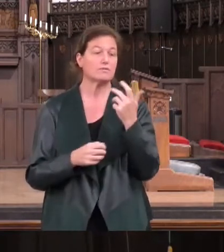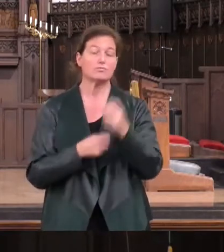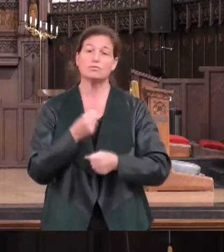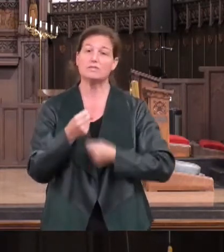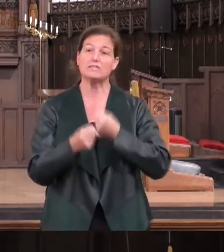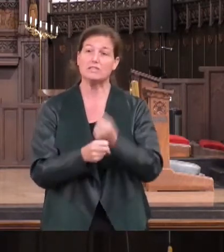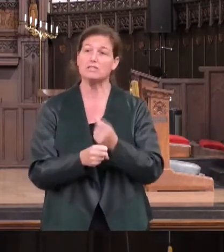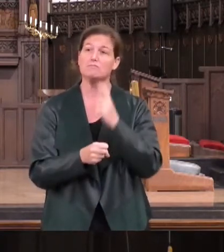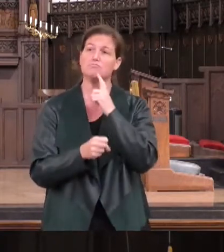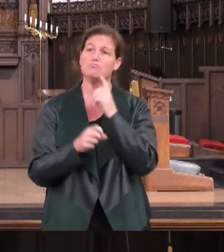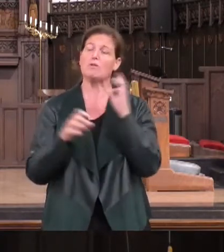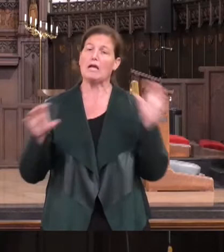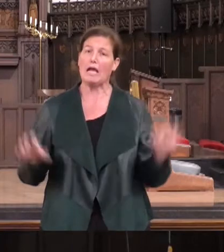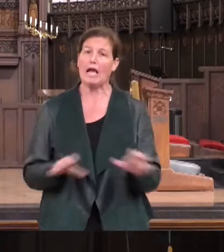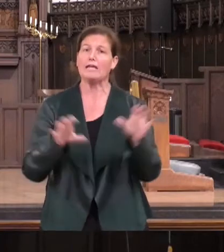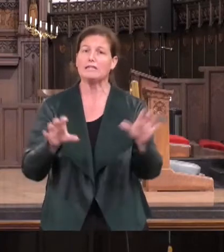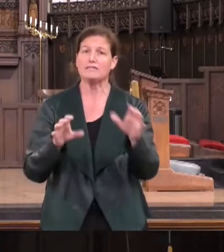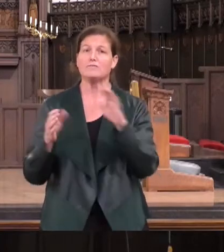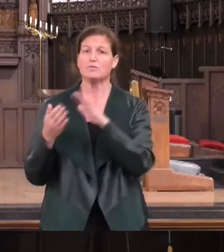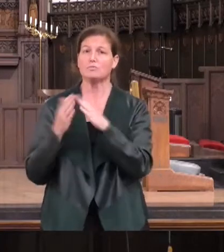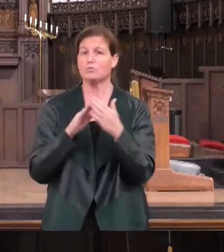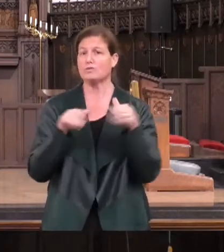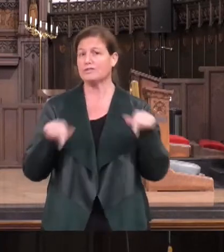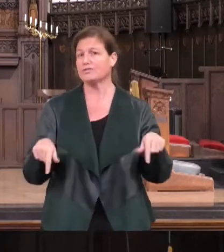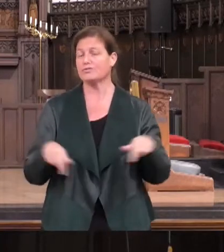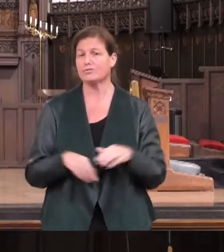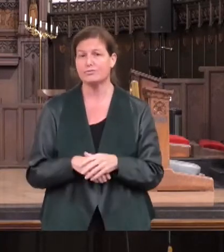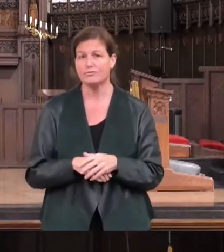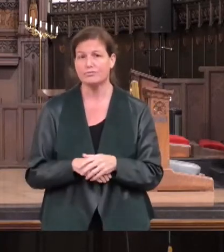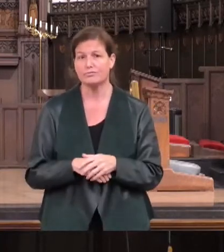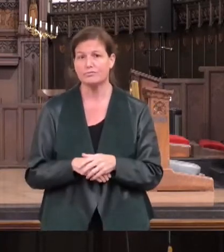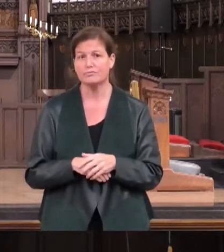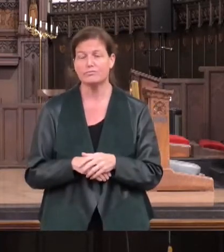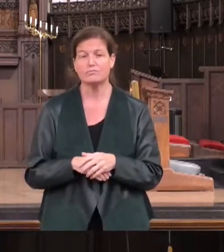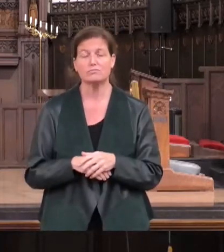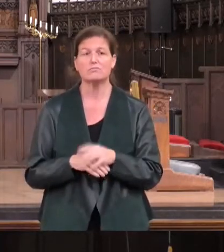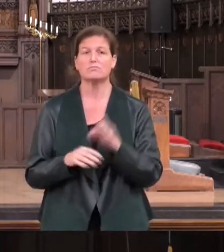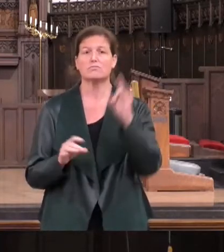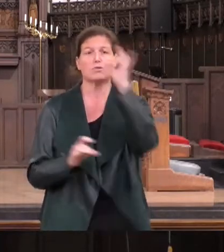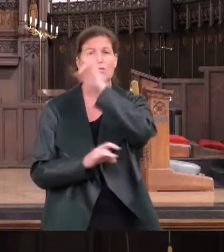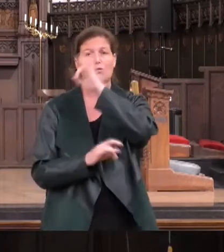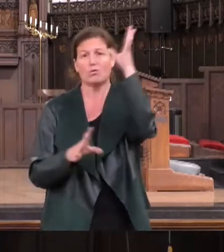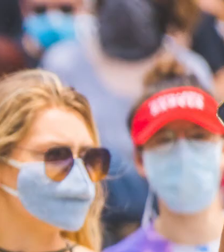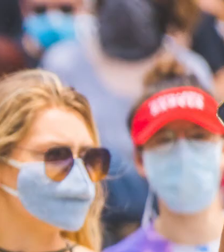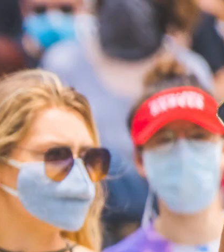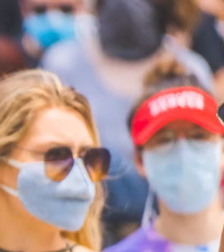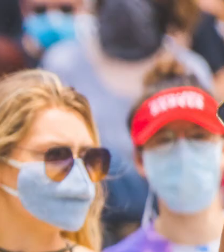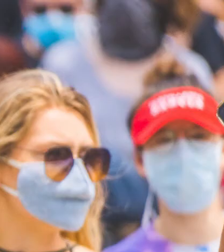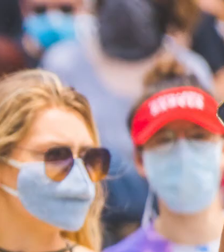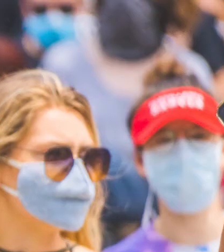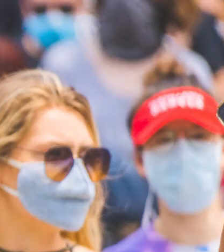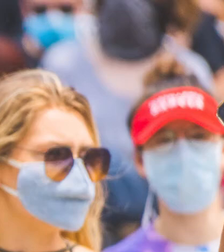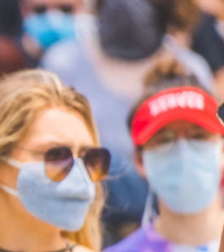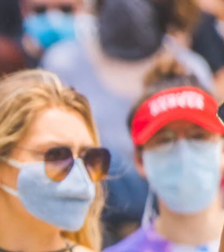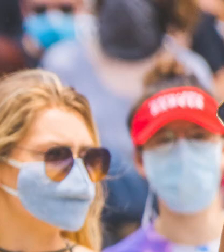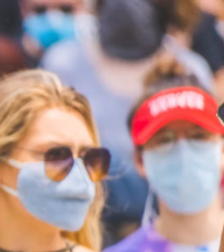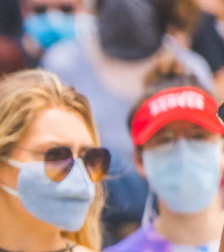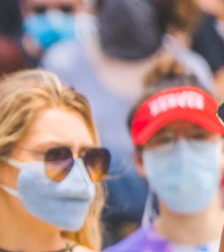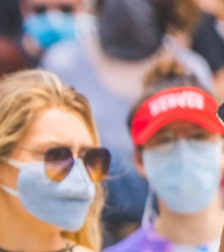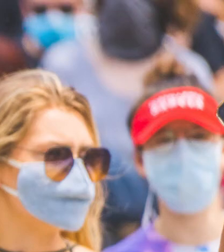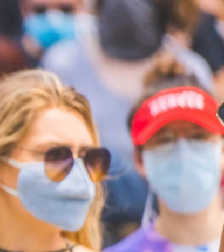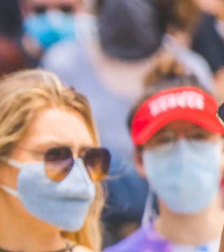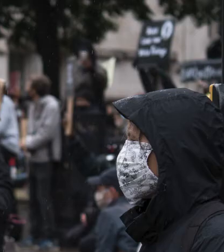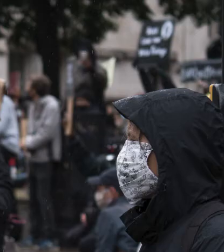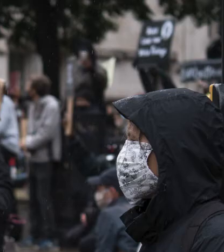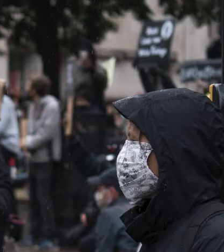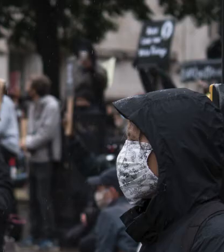very active Beloved Community Commission here. The tragic events of 2020 have shown a light on 400